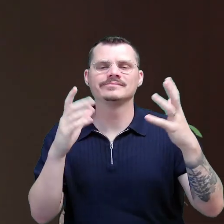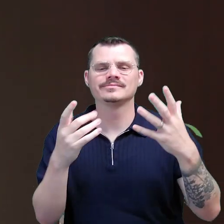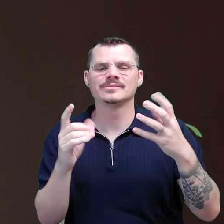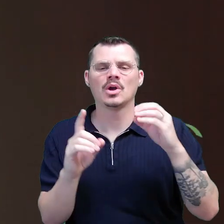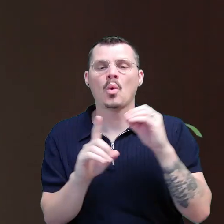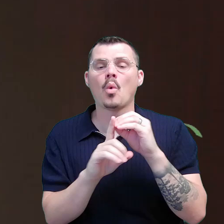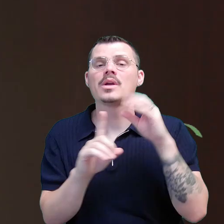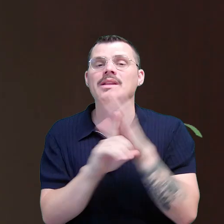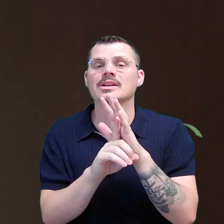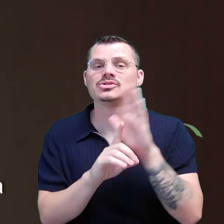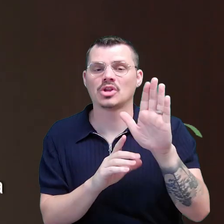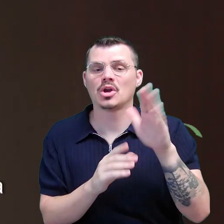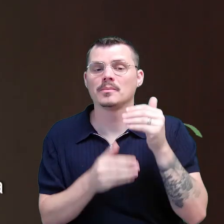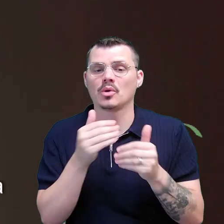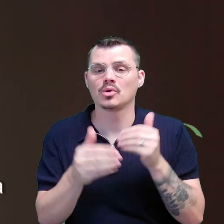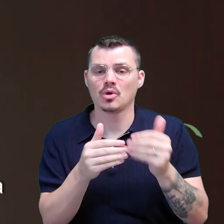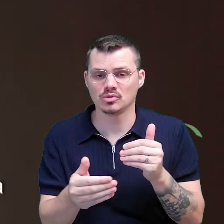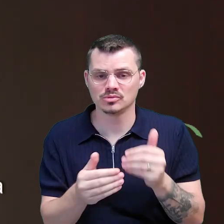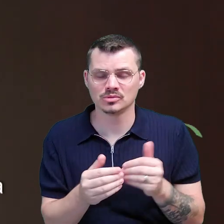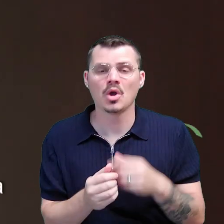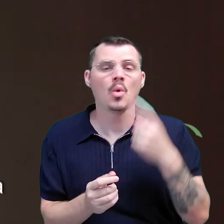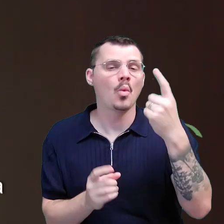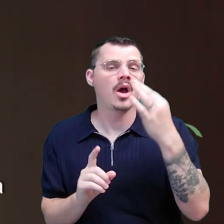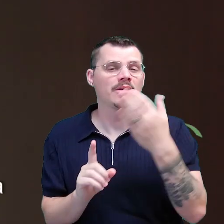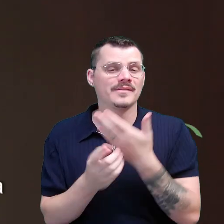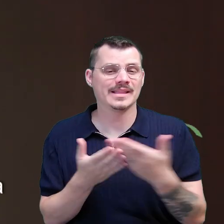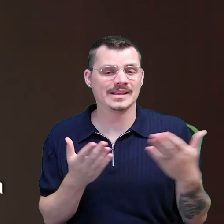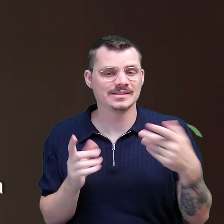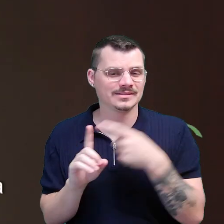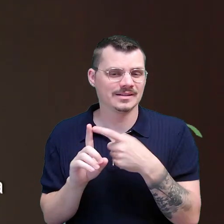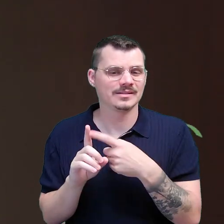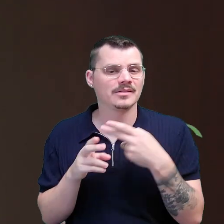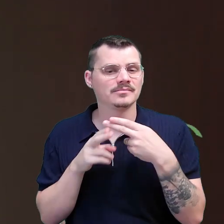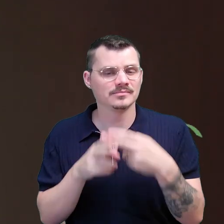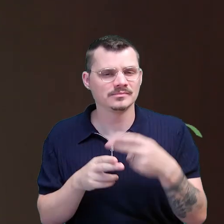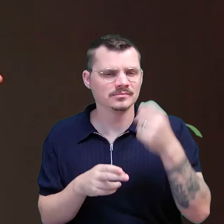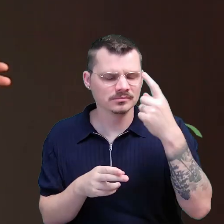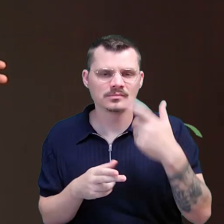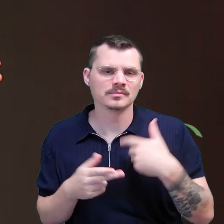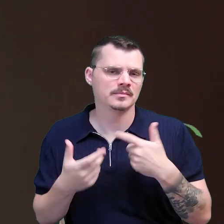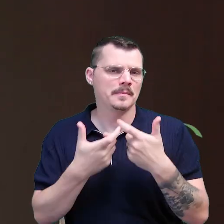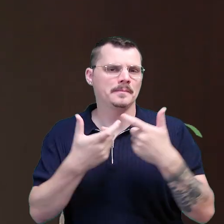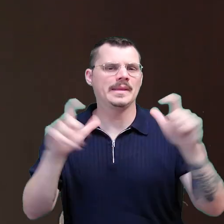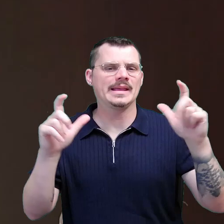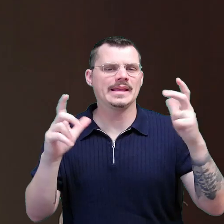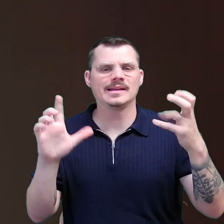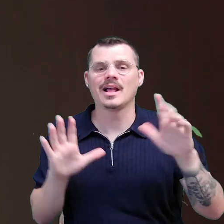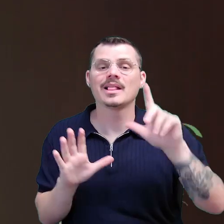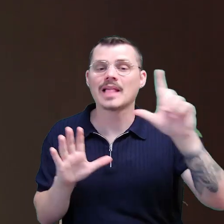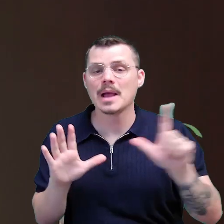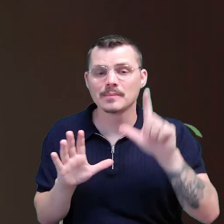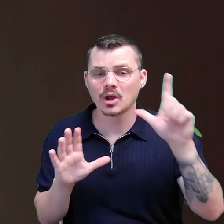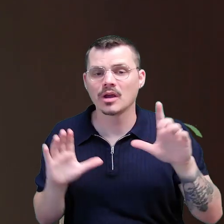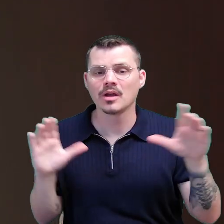orientation protocol, and one of the things they maintain is a wonderful library